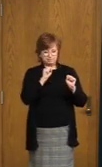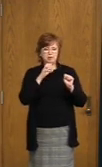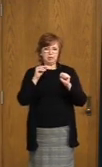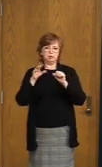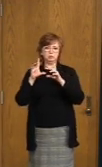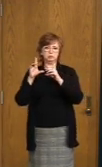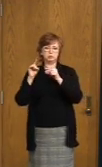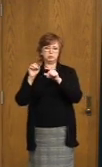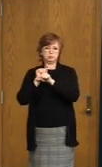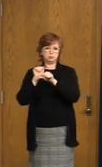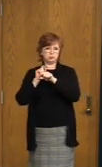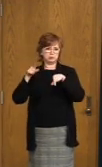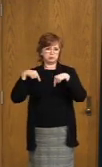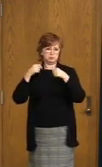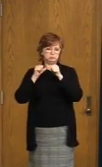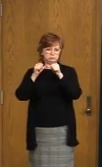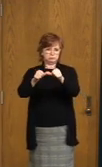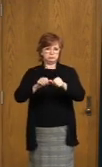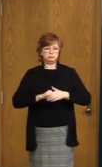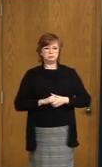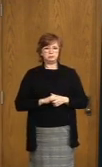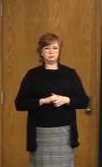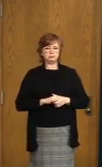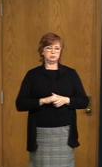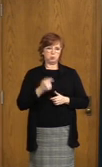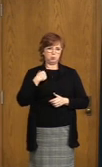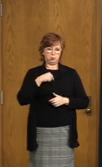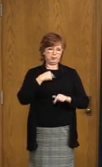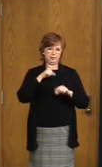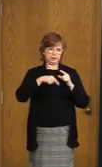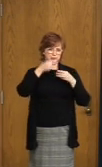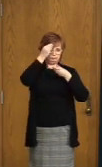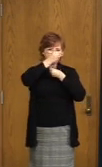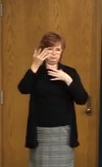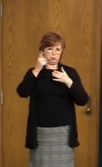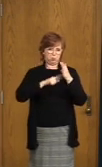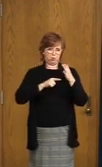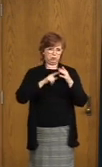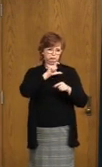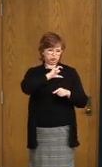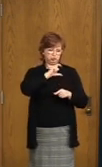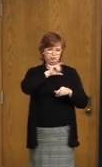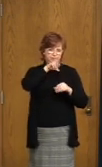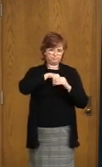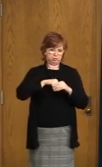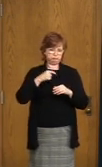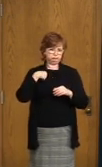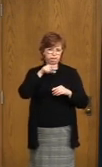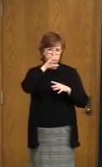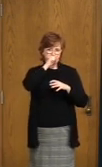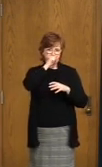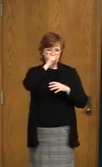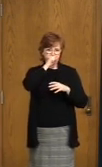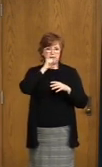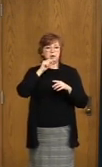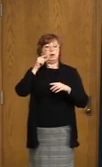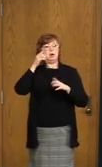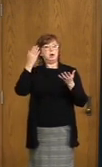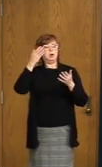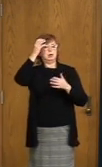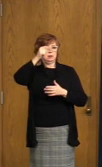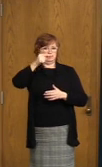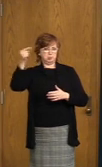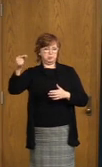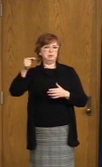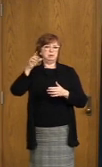the course of his career. As usual, we don't discuss what those security options are, but the government of Saskatchewan will